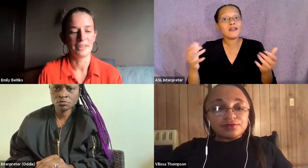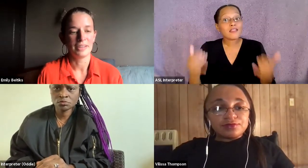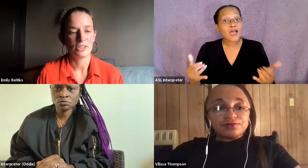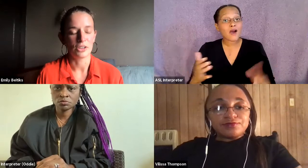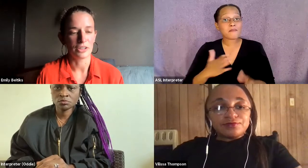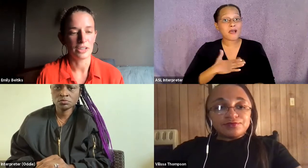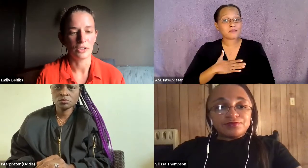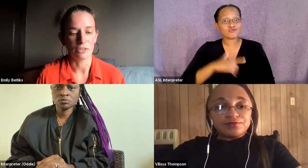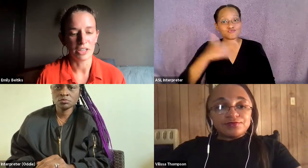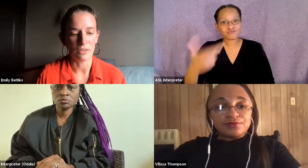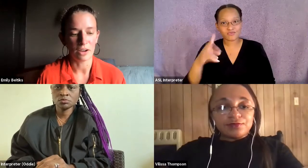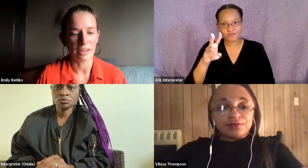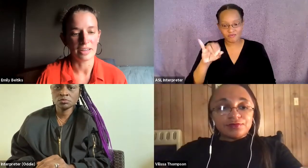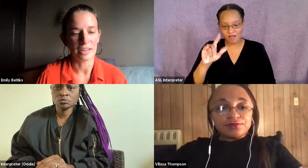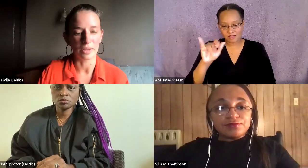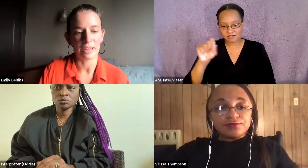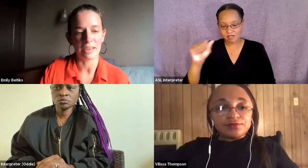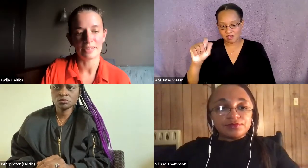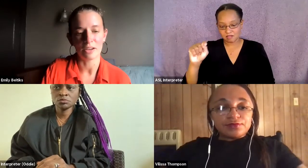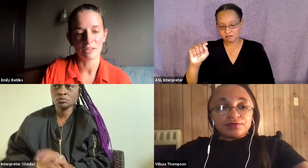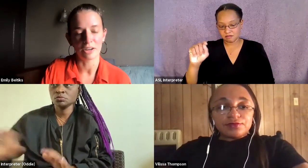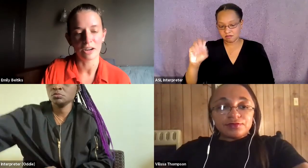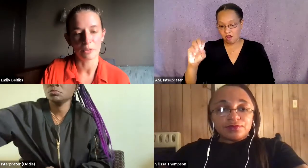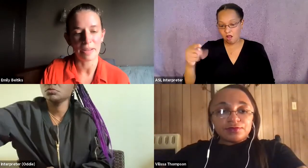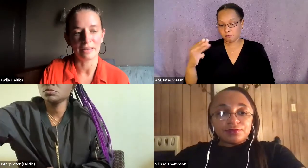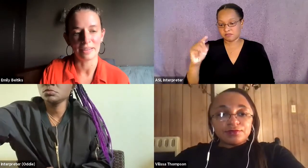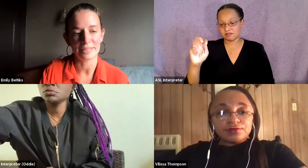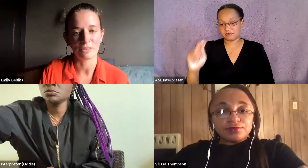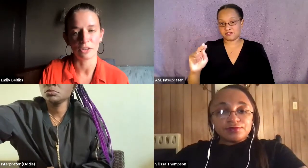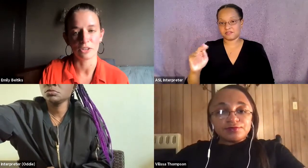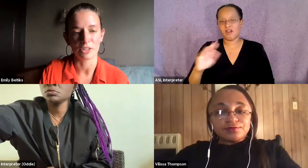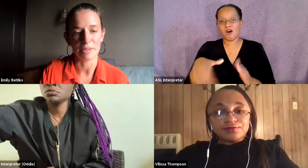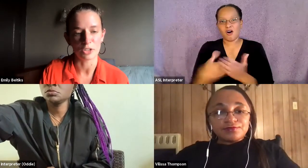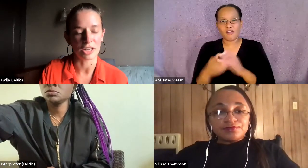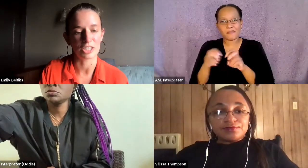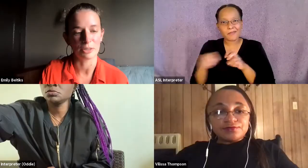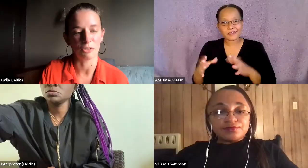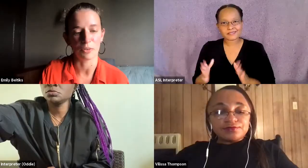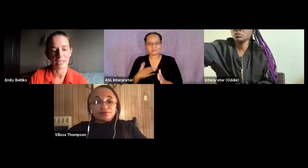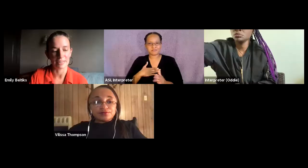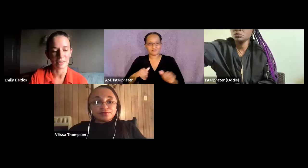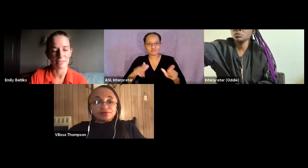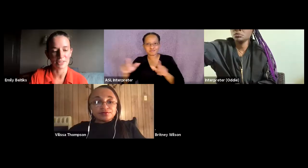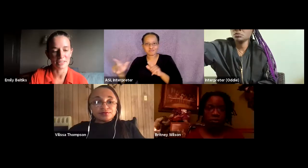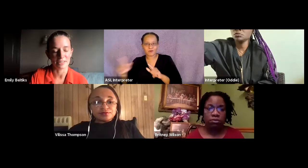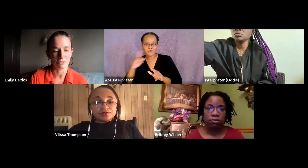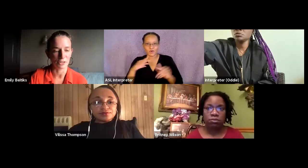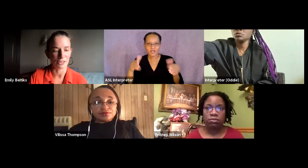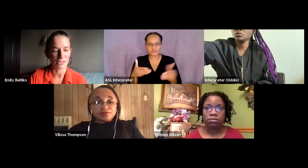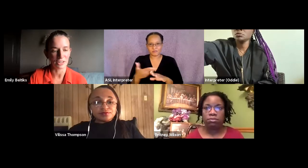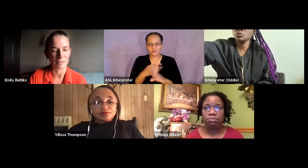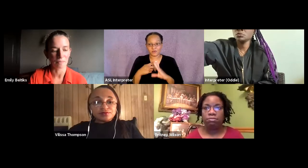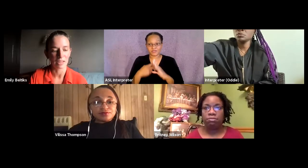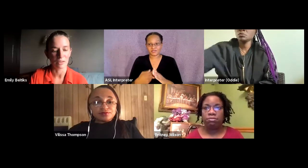can turn your video on as well as all of our other panelists for some introductions before we get this conversation